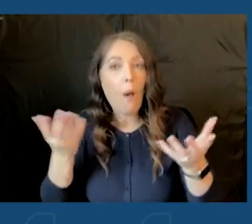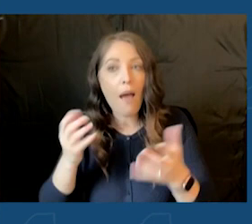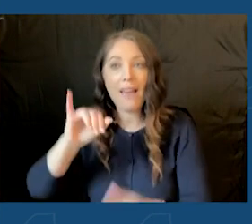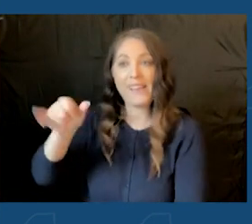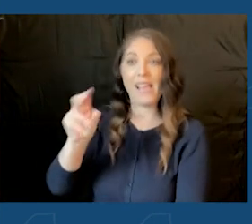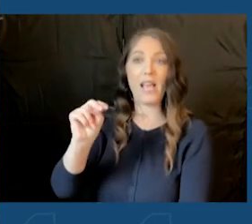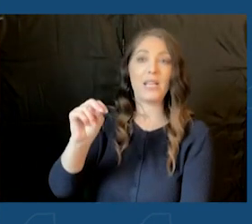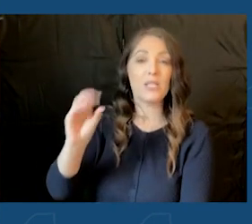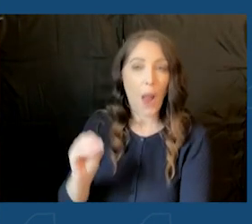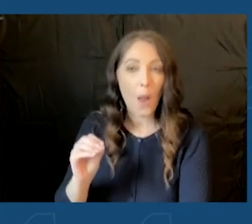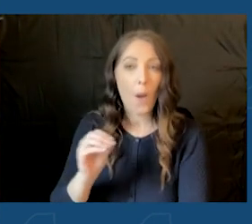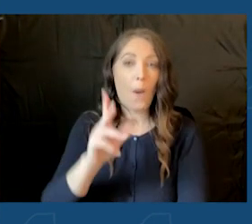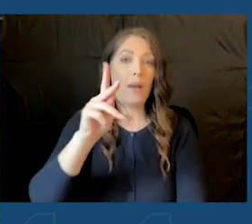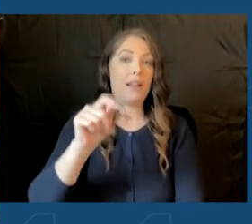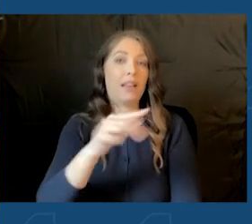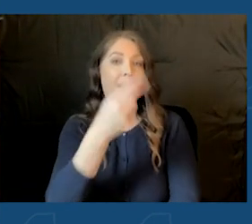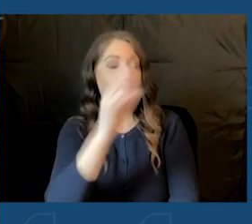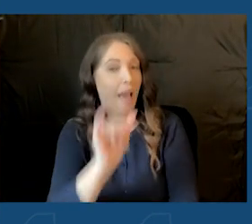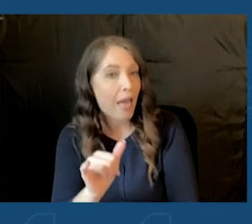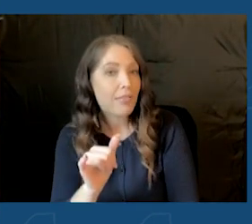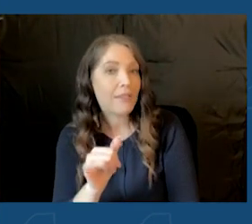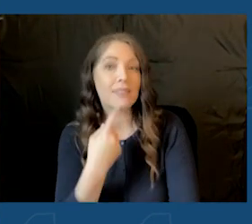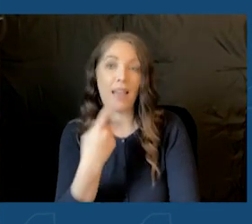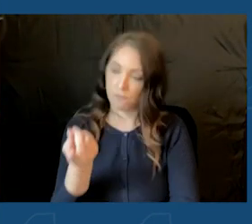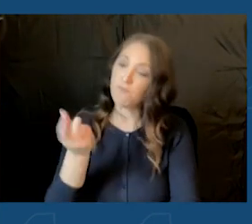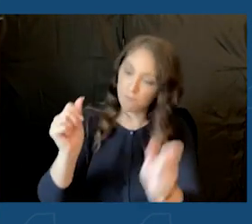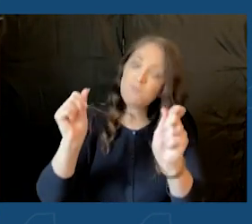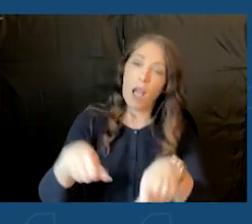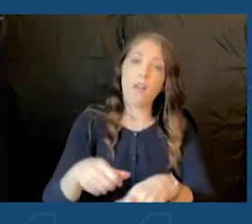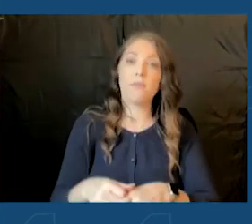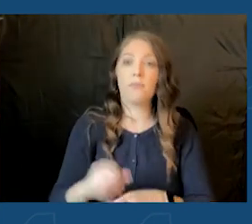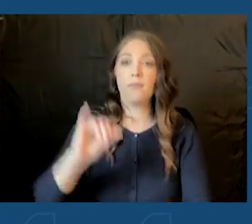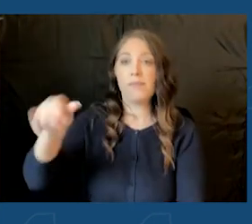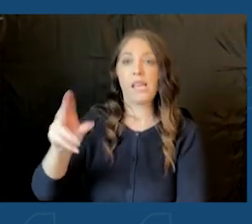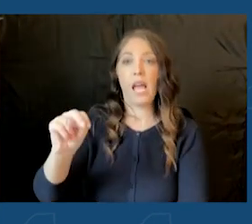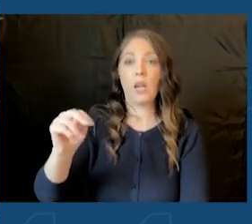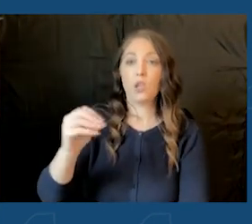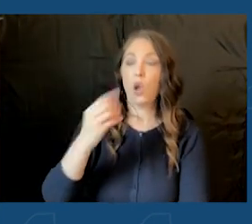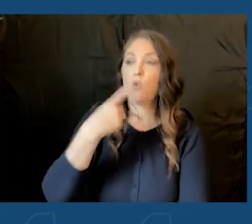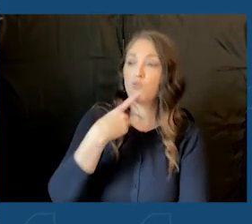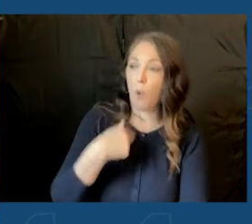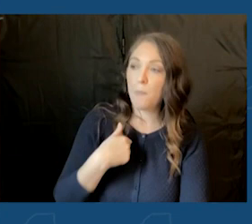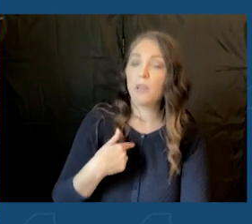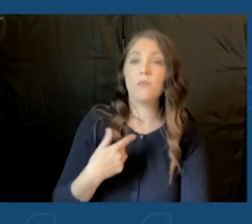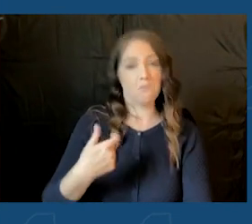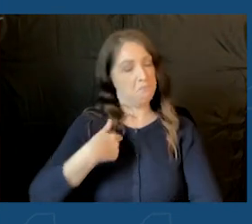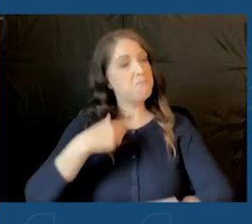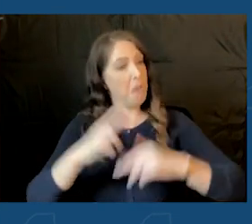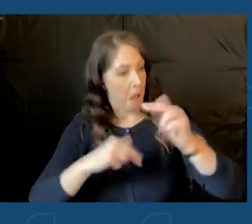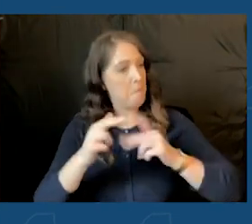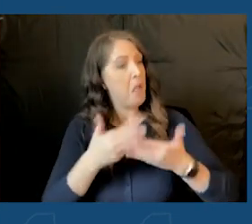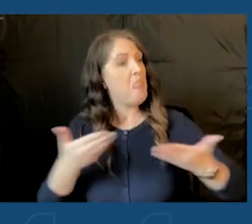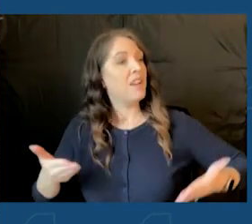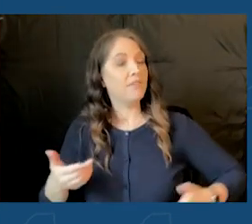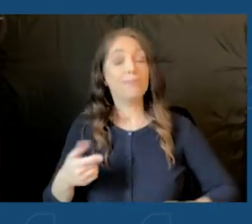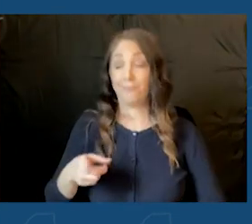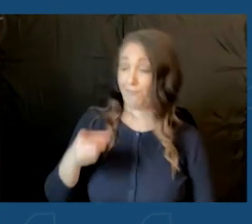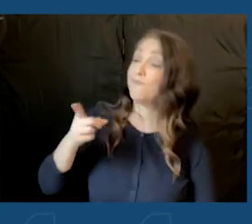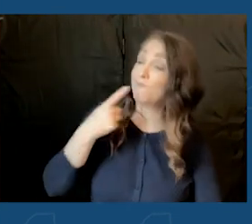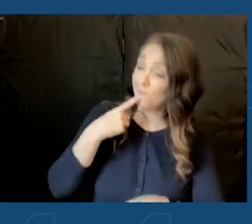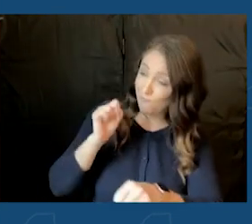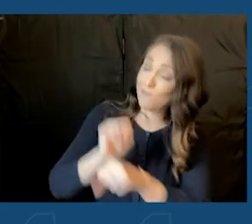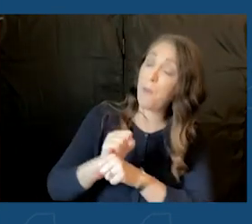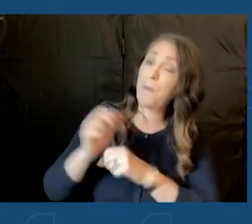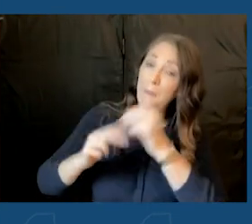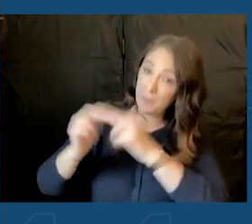coming in and saying we can do it. Jano told me the day I met him, I built things. Well, you built this, and we're proud of you. Kathy came in